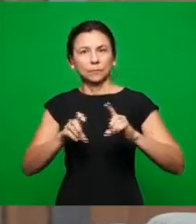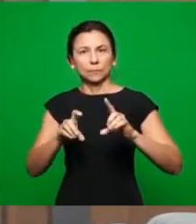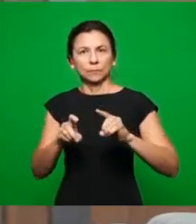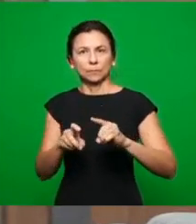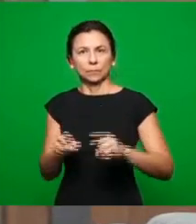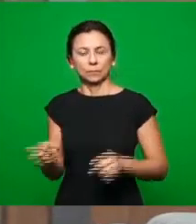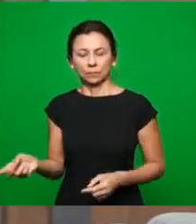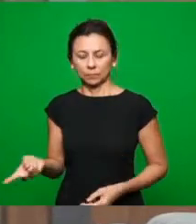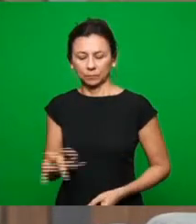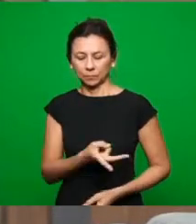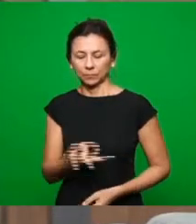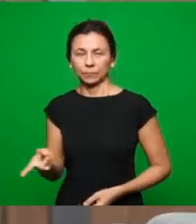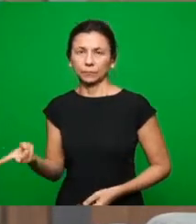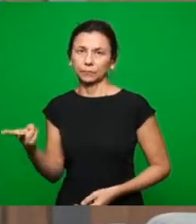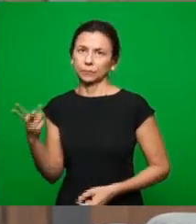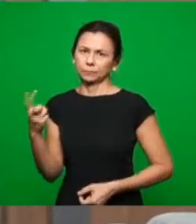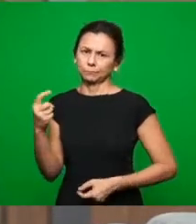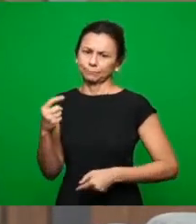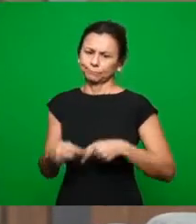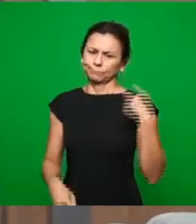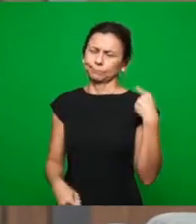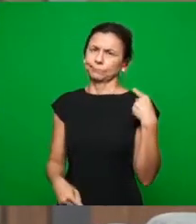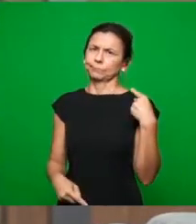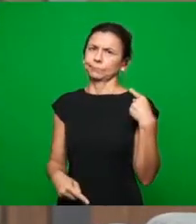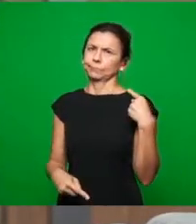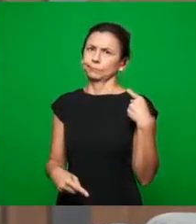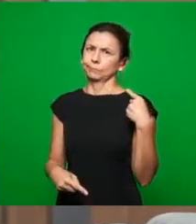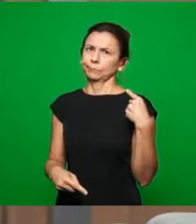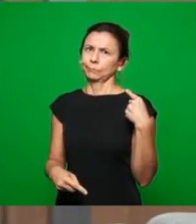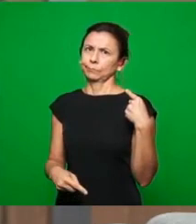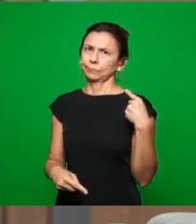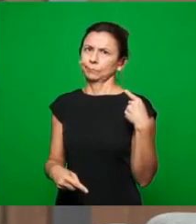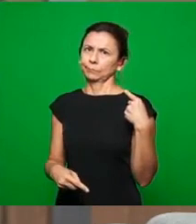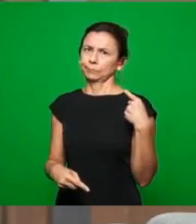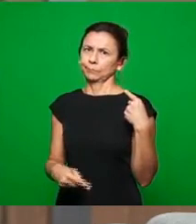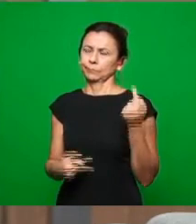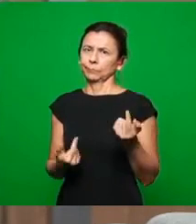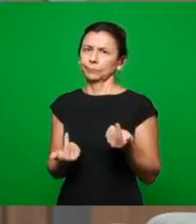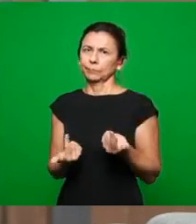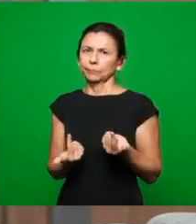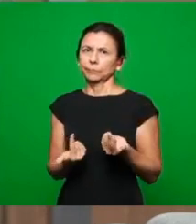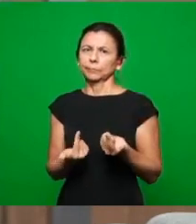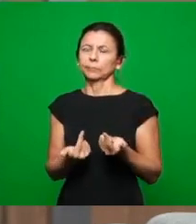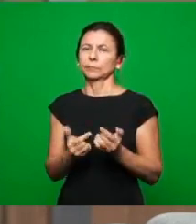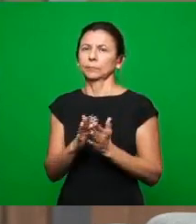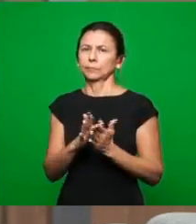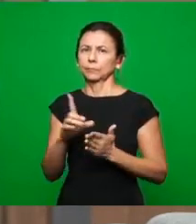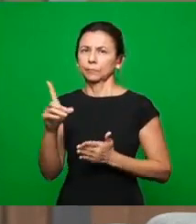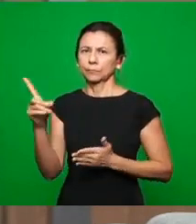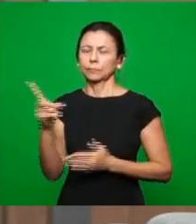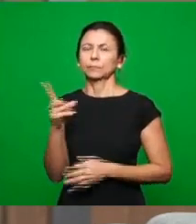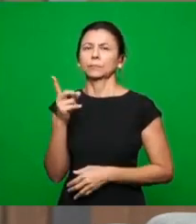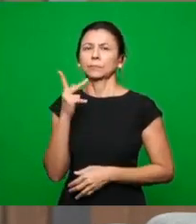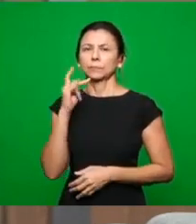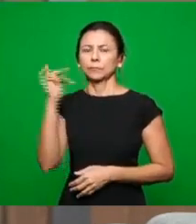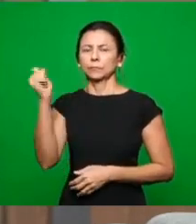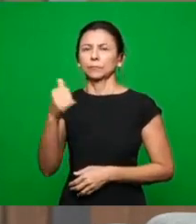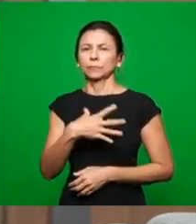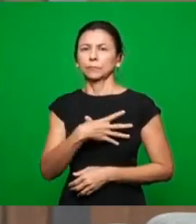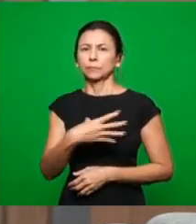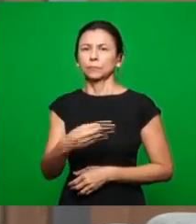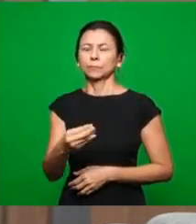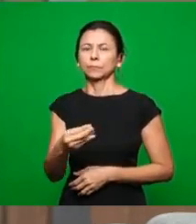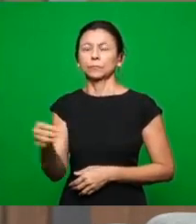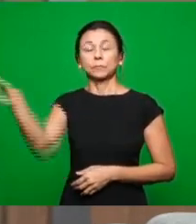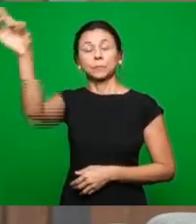those doctrines, they went against the word. They went in opposition to the word of the Father, the word of the Son,